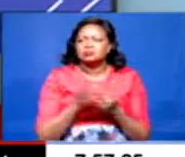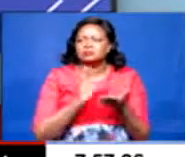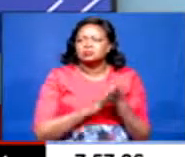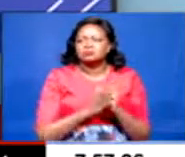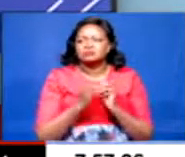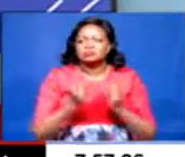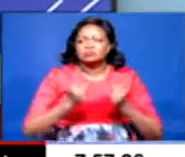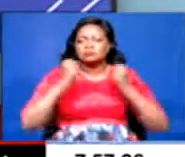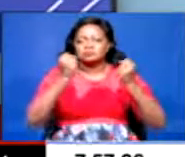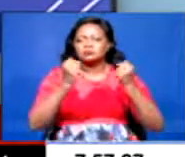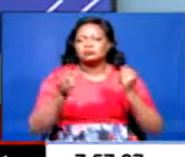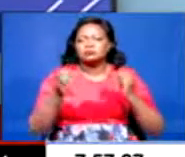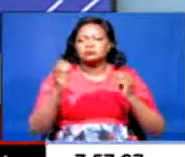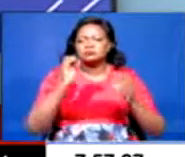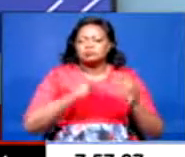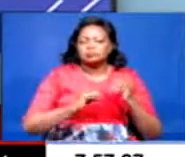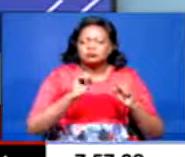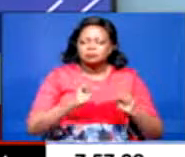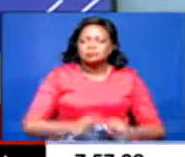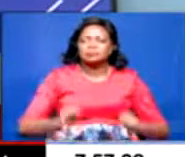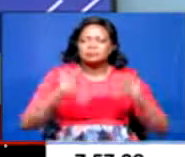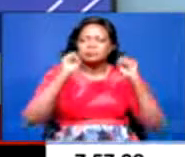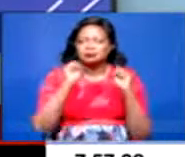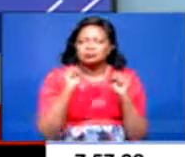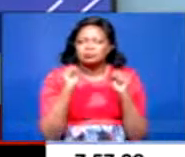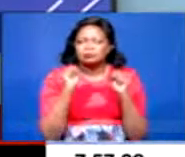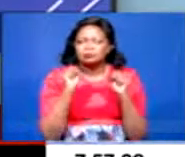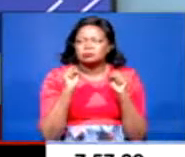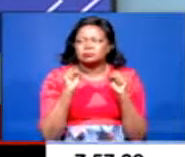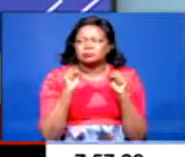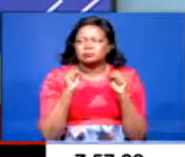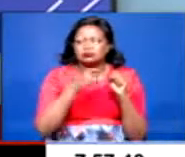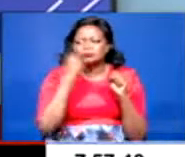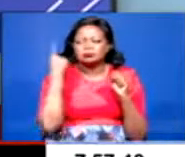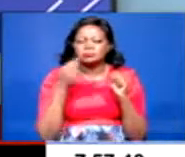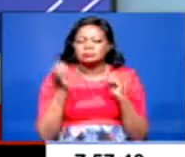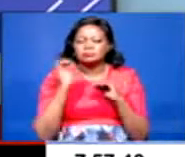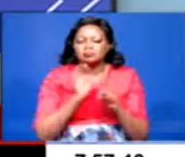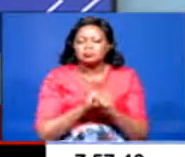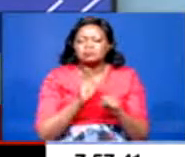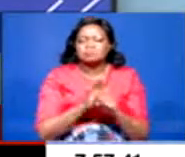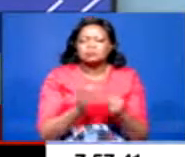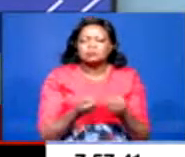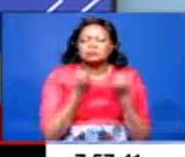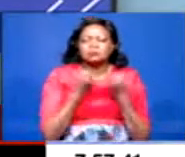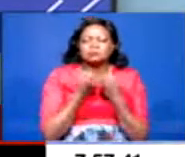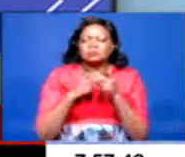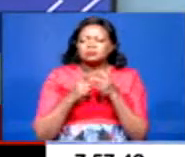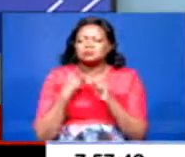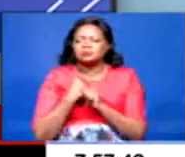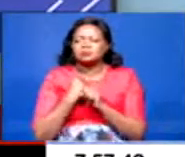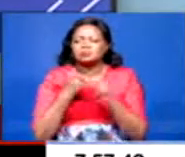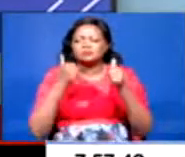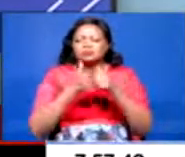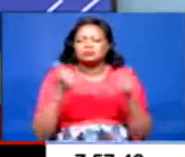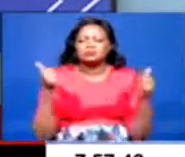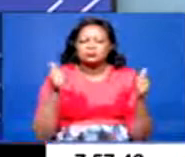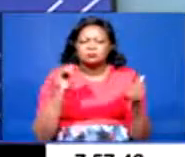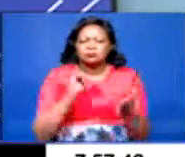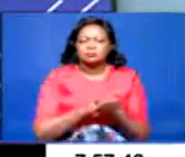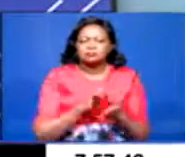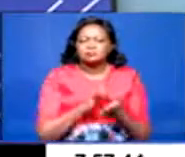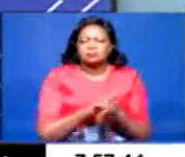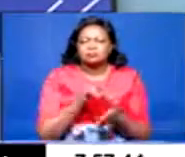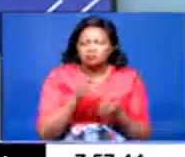chairman, given that now subsequent elections came by and he was able to shepherd them successfully. So that brings in